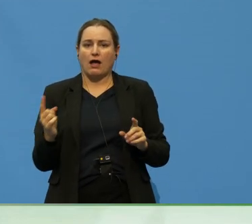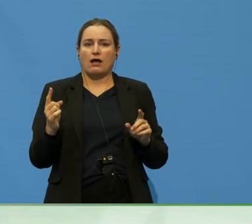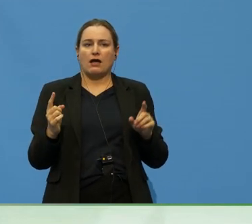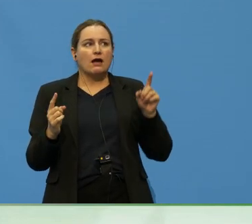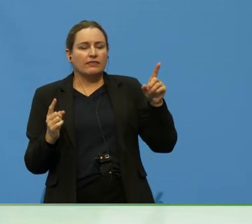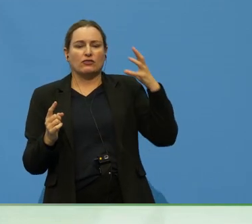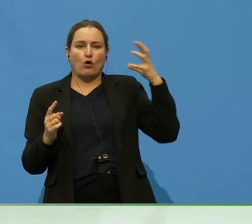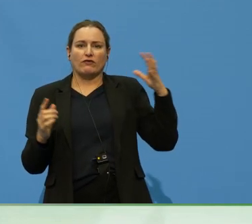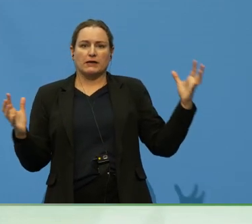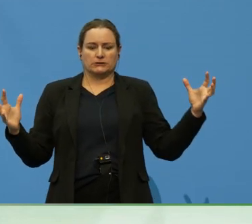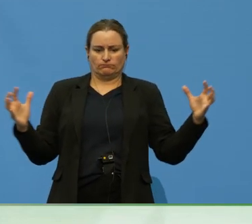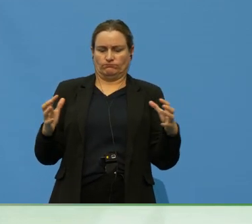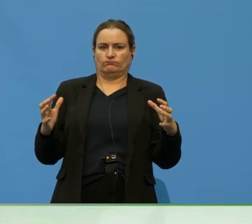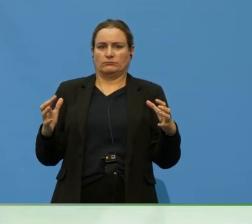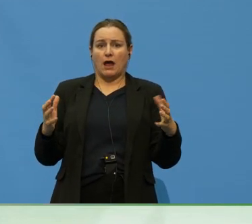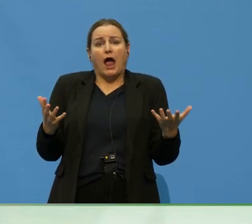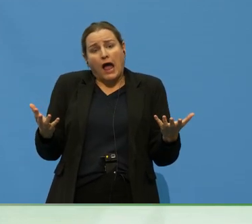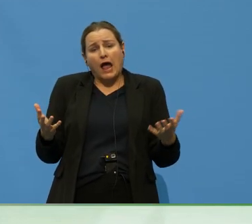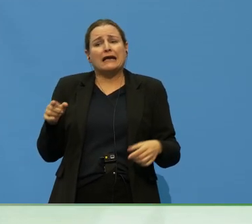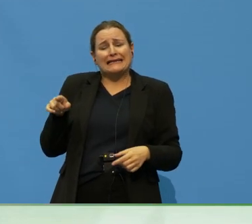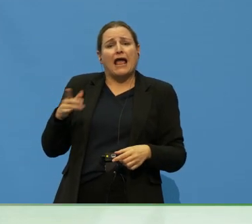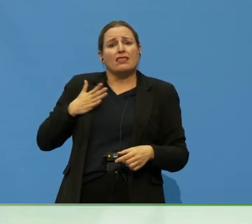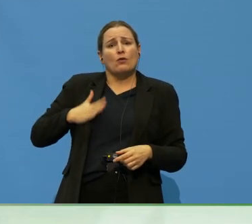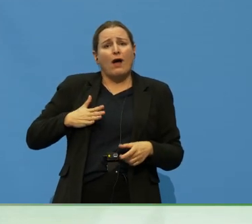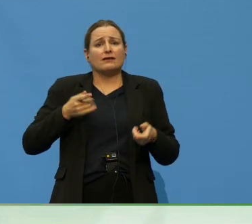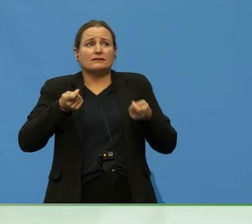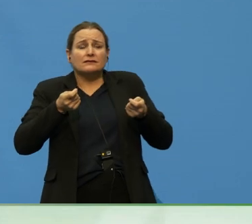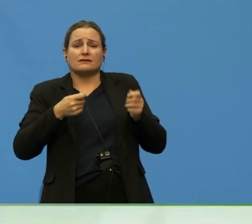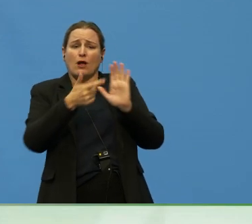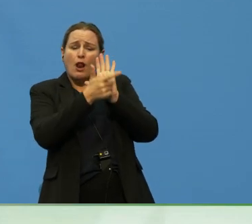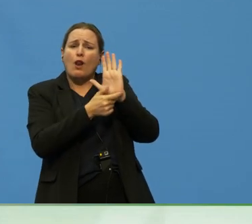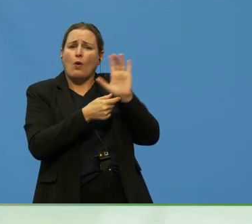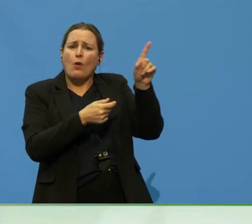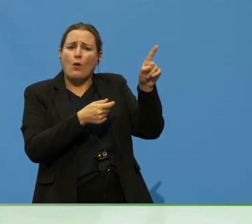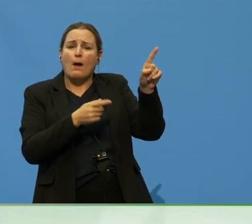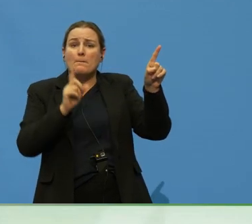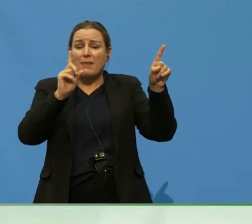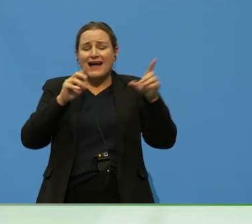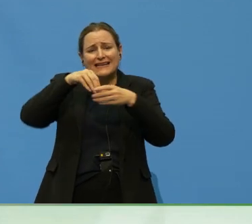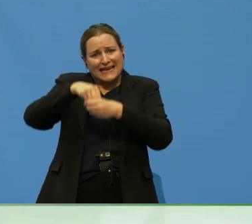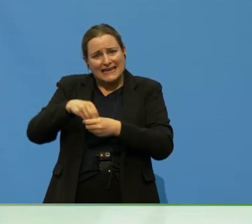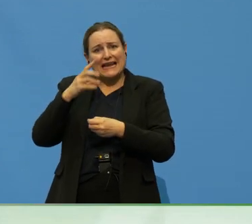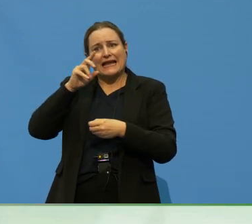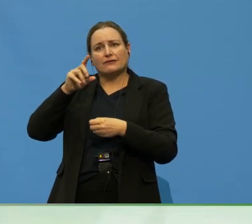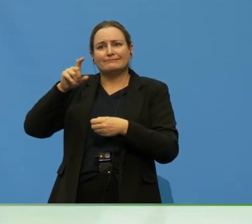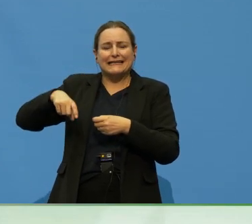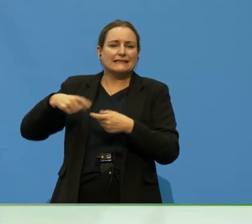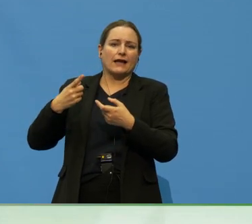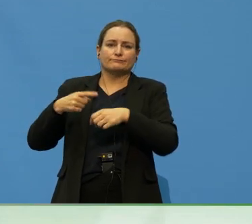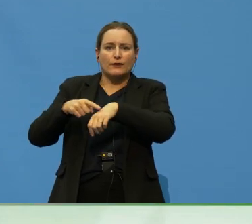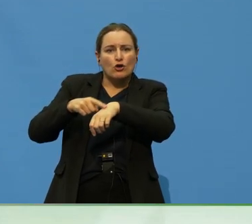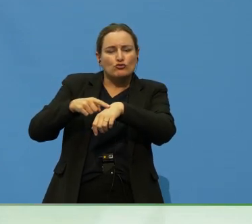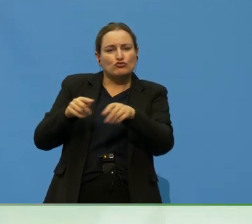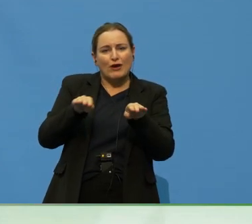asking for more regulation, but they wanted to be able to manage it alongside race and gender, clearly, you know, as a